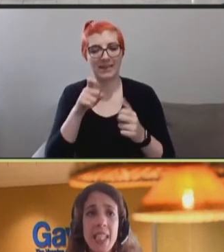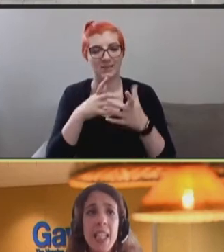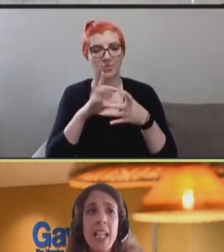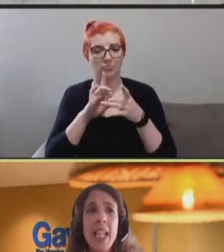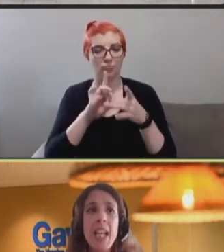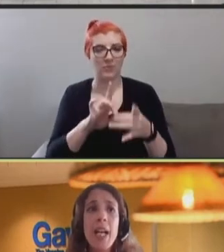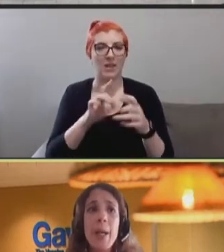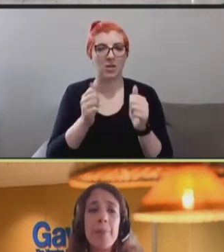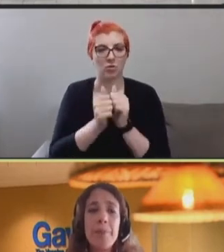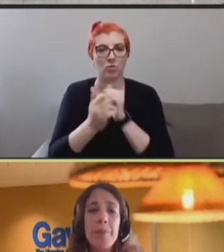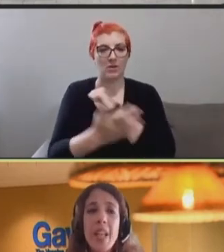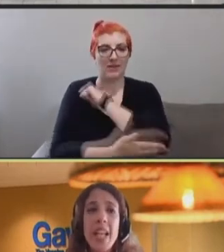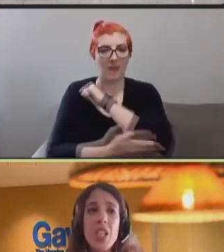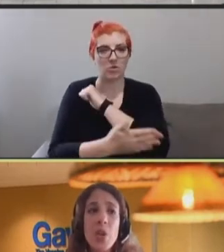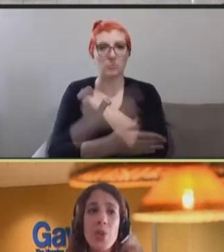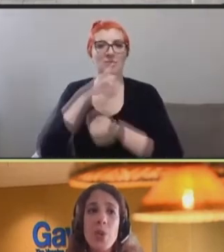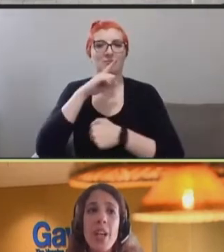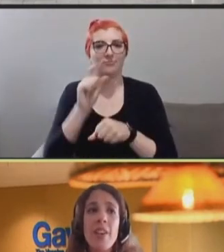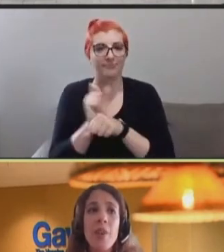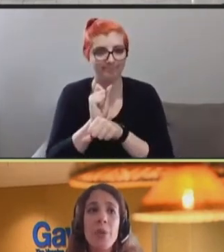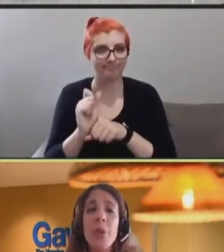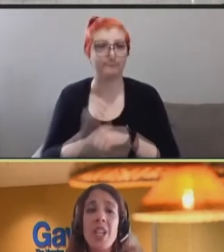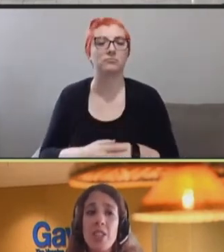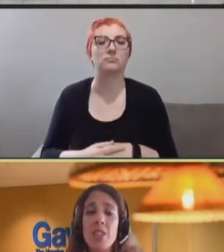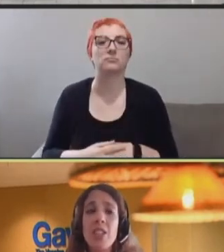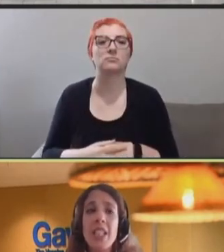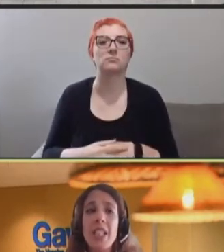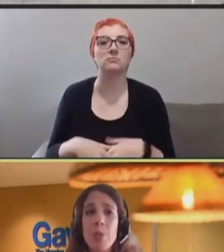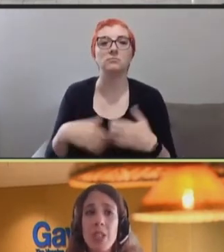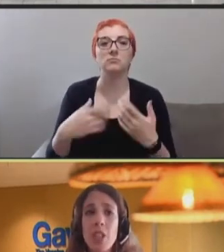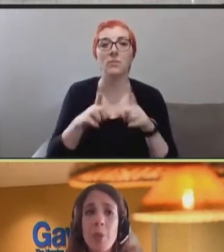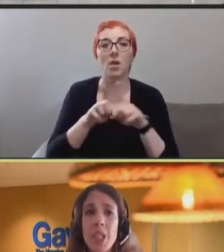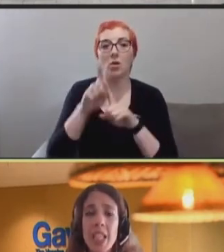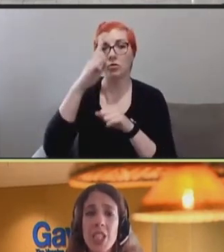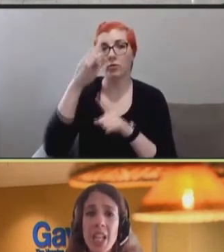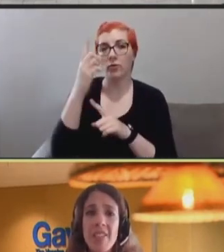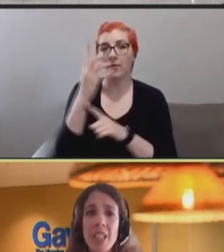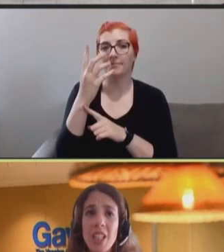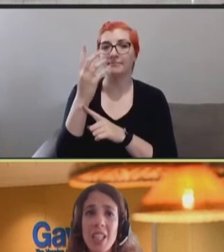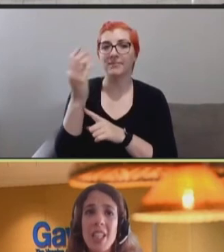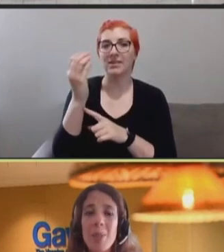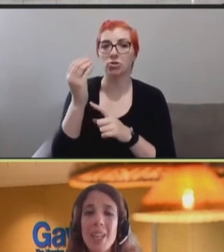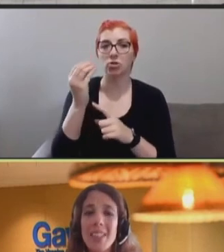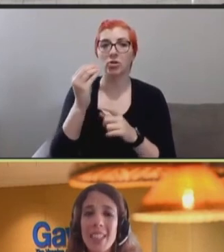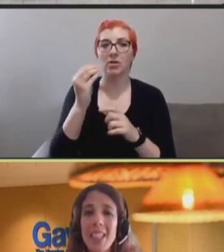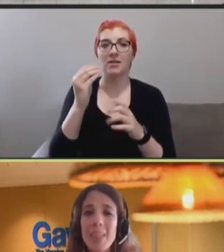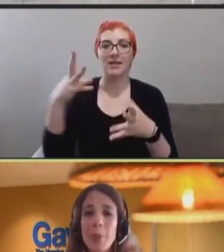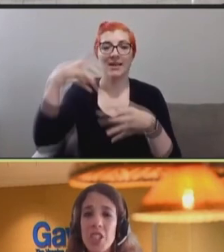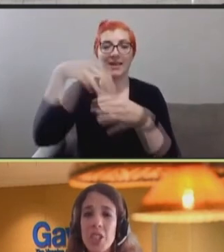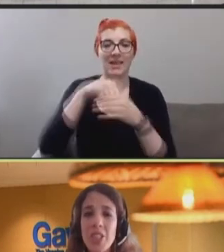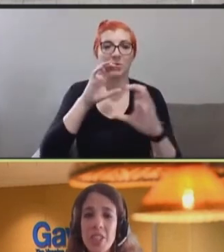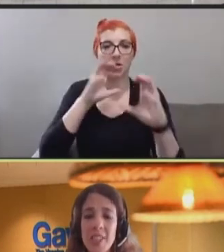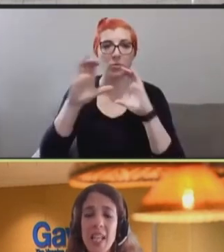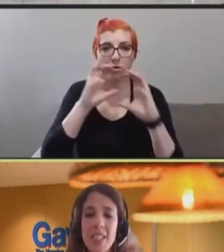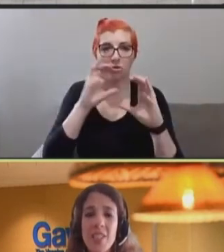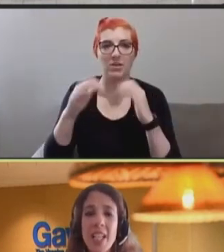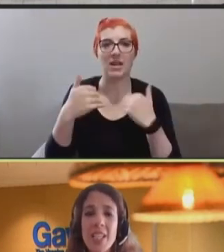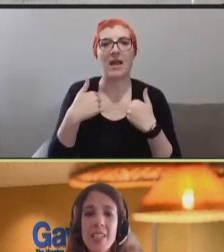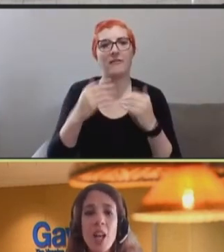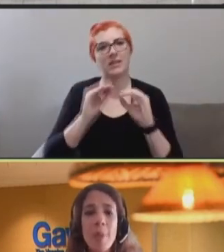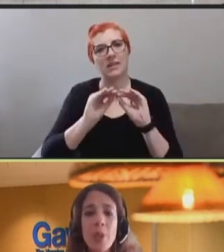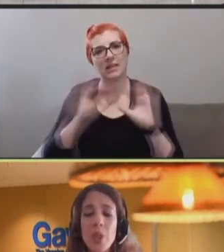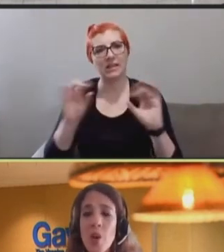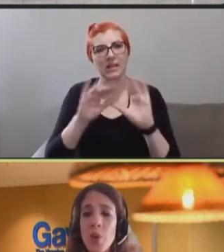realities. And also for external engagement and communication, having a clear branding and positioning of this